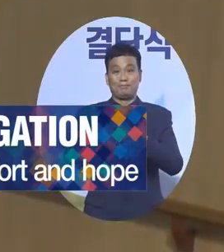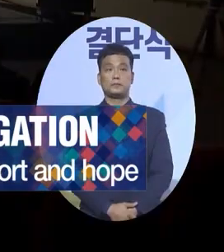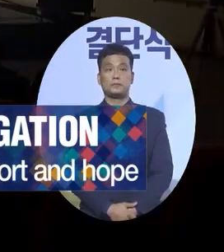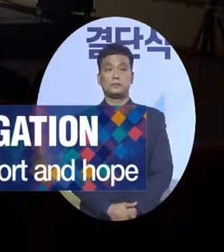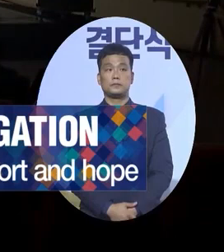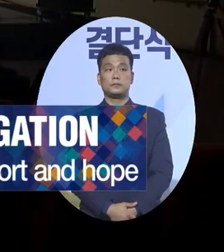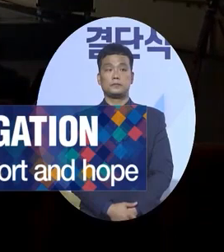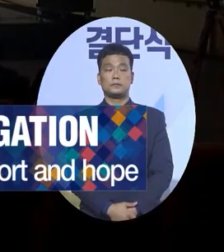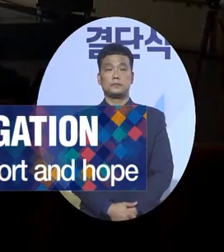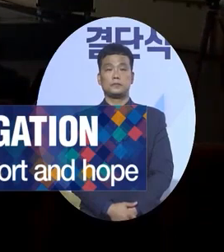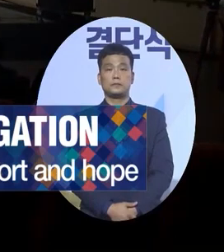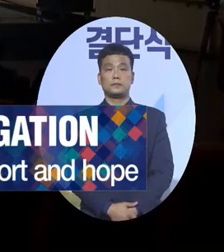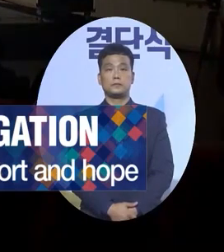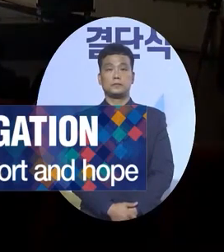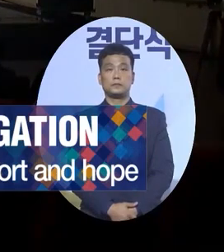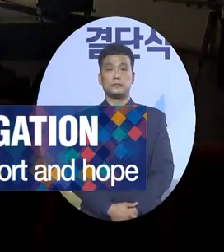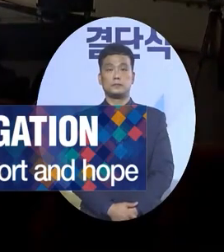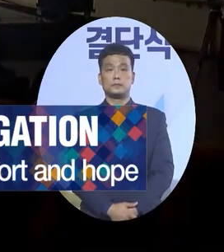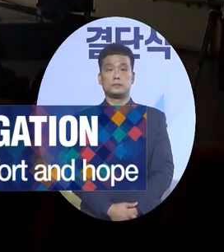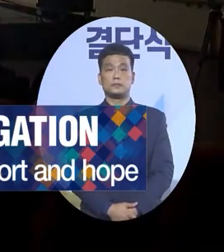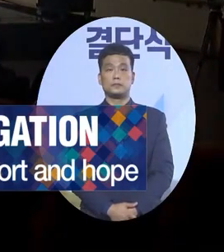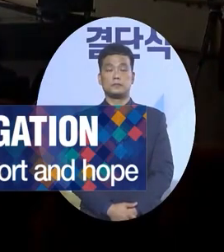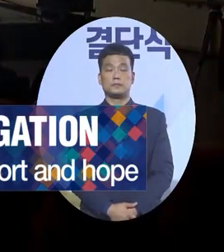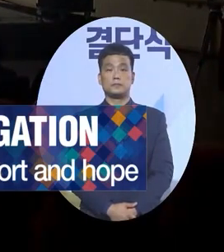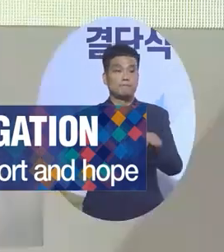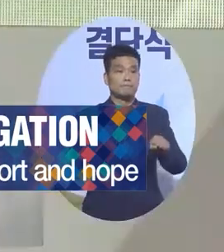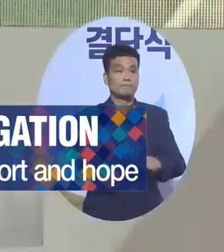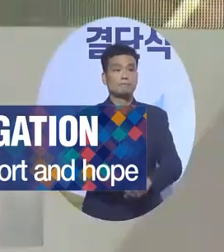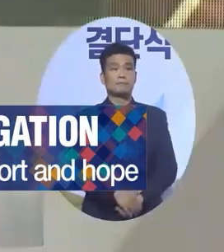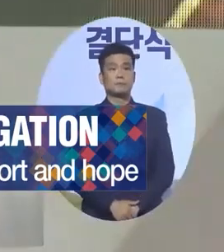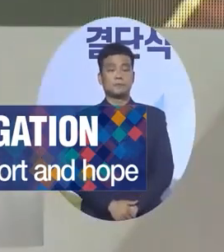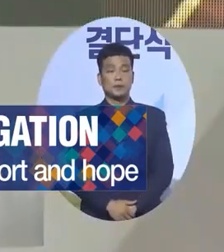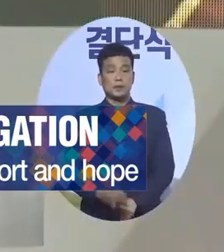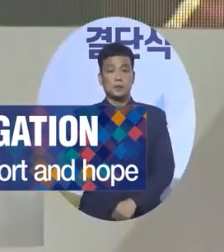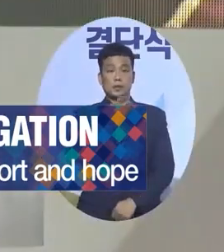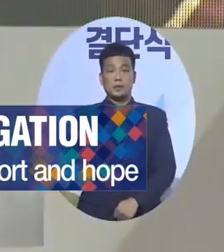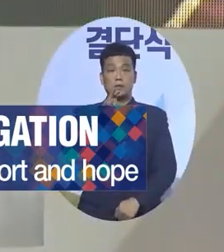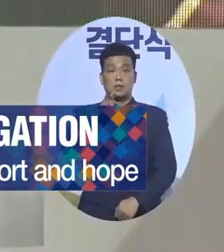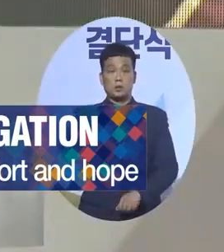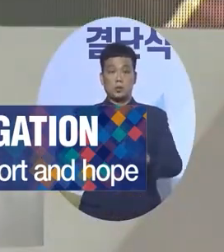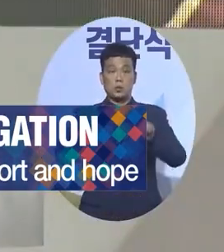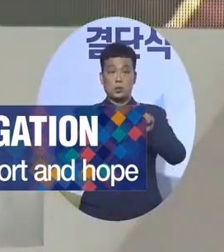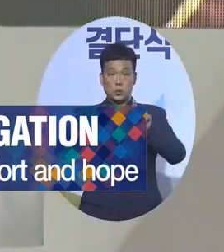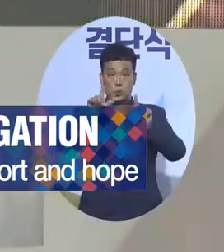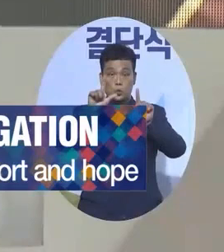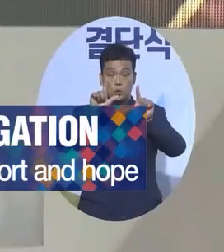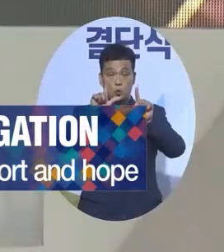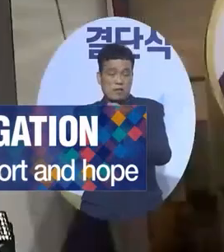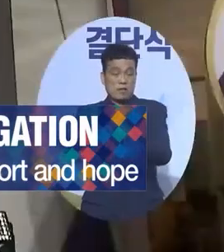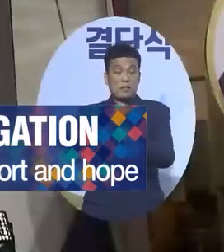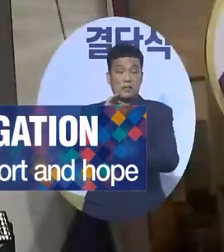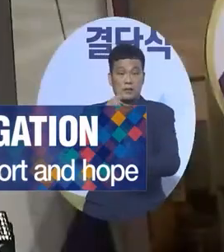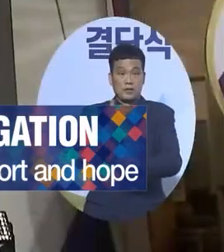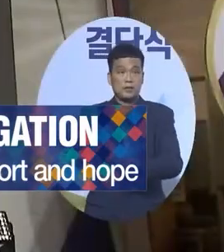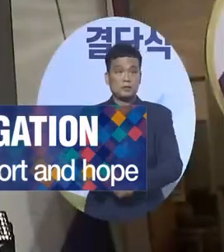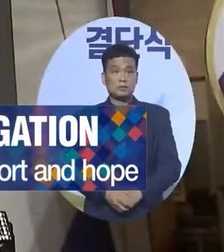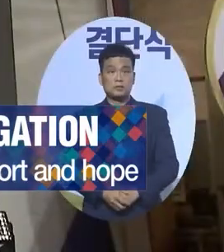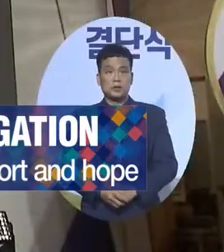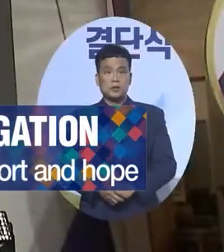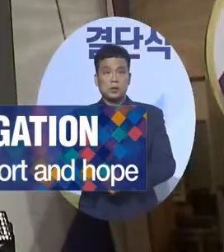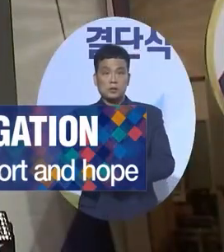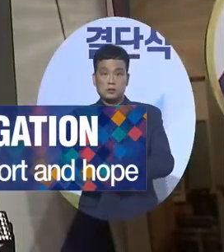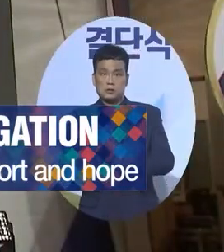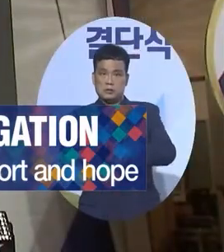the pandemic. She also said that she and the South Korean people wish them the best and that they hope the athletes enjoy themselves and return